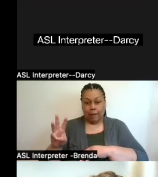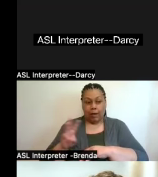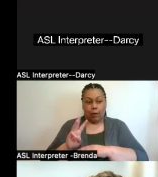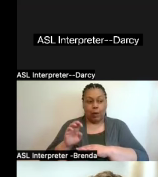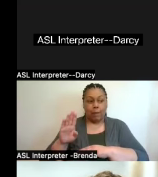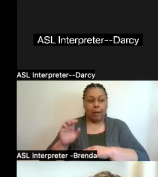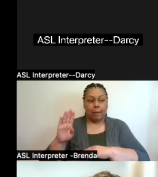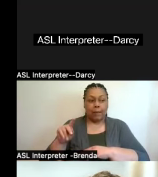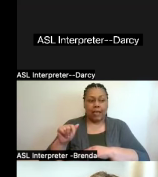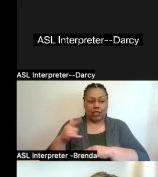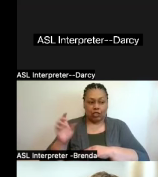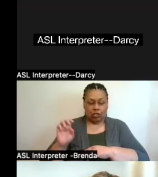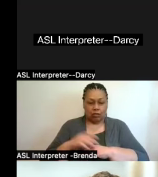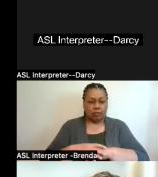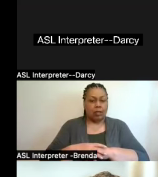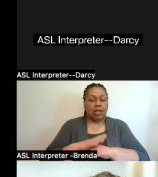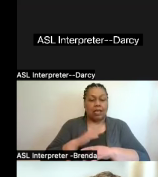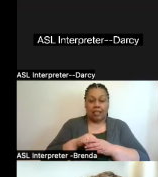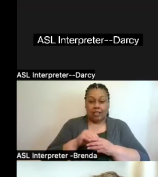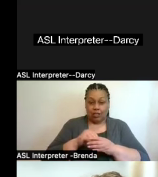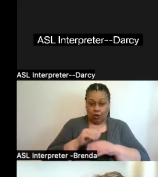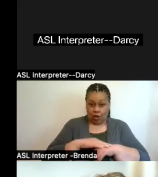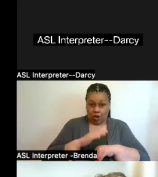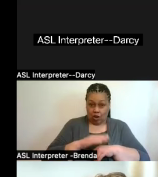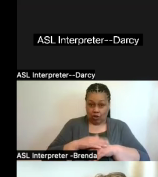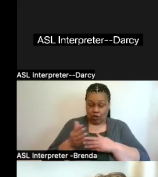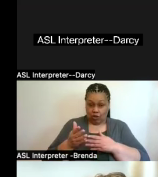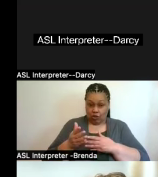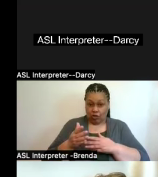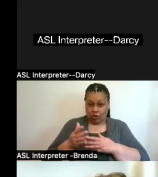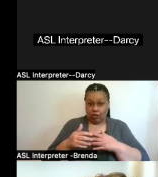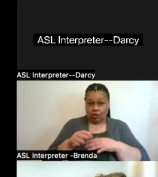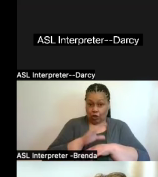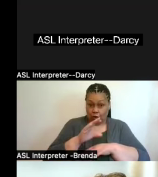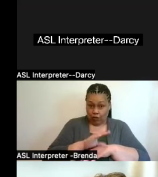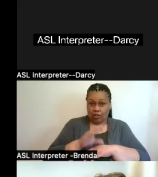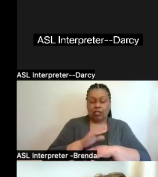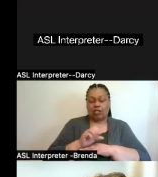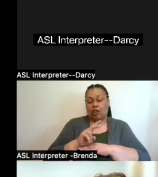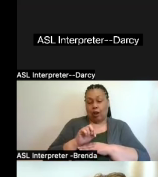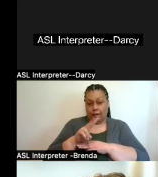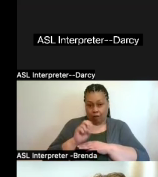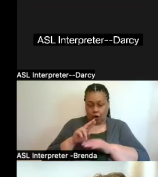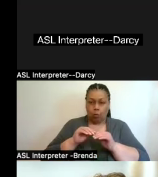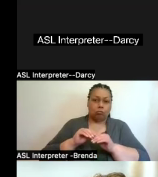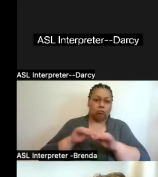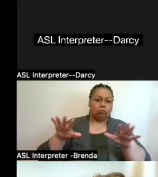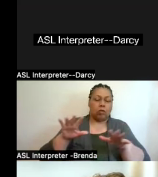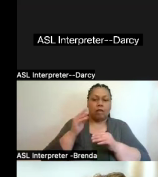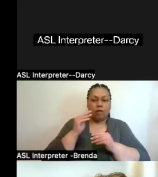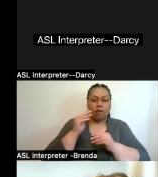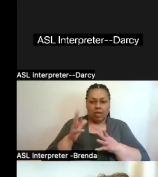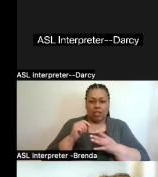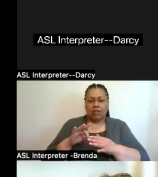Alert internal alert servers, it'll send information if it thinks the earthquake is magnitude above